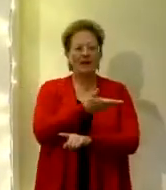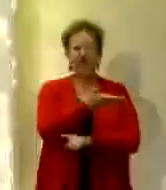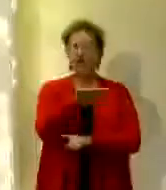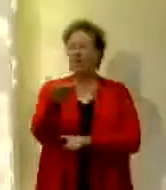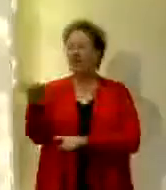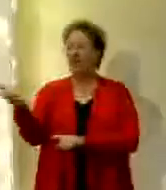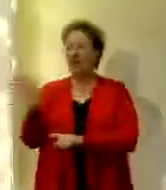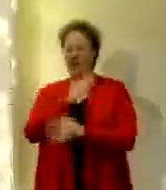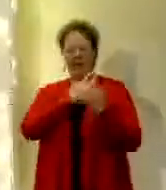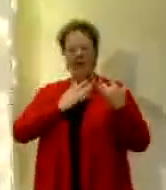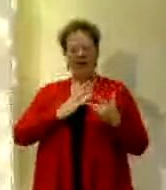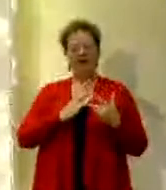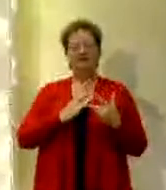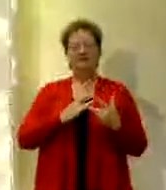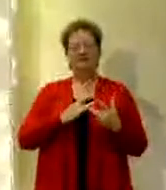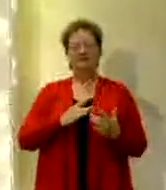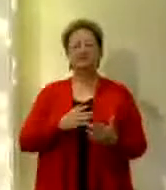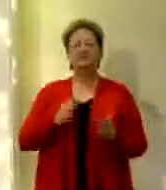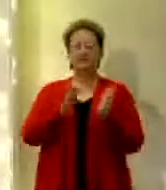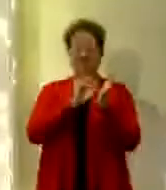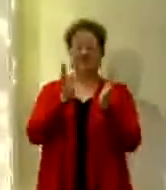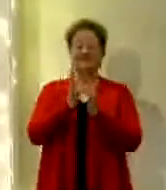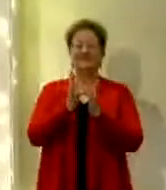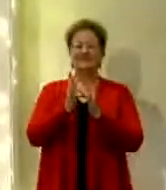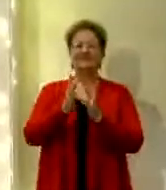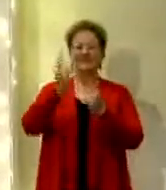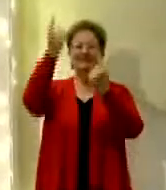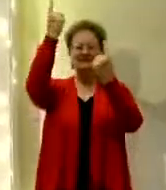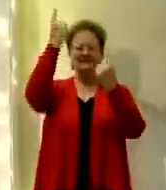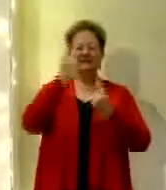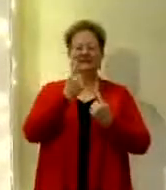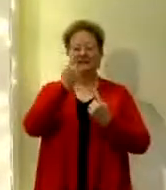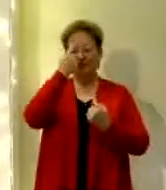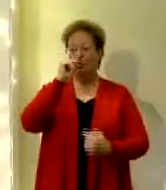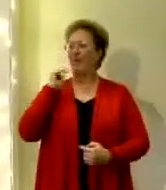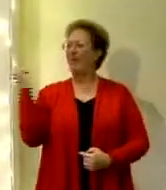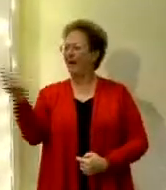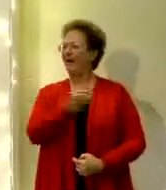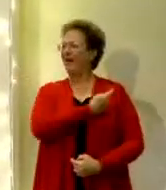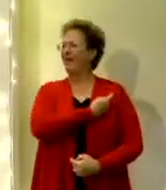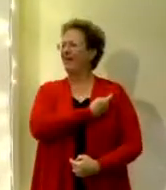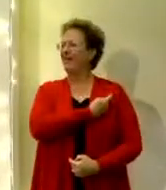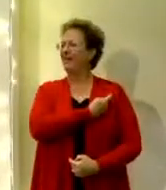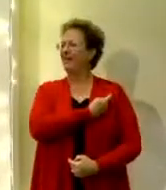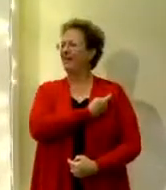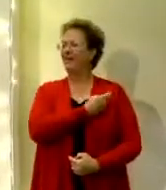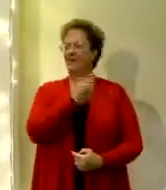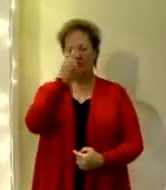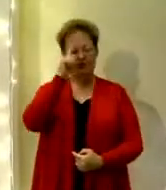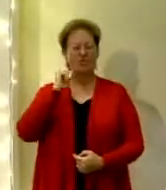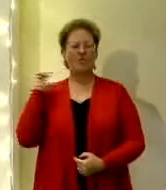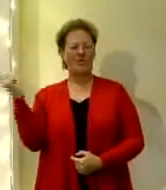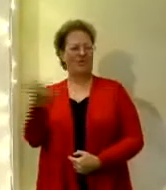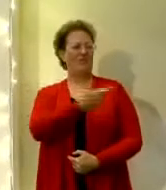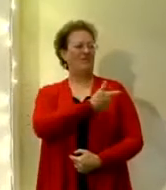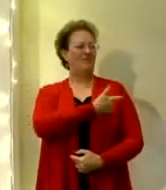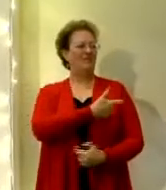the truth that the Messiah, Jesus, has come even for you. Even for you.